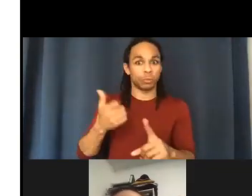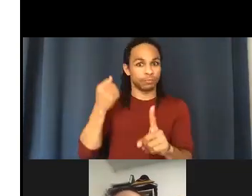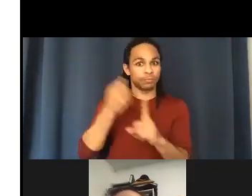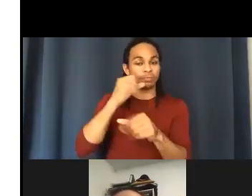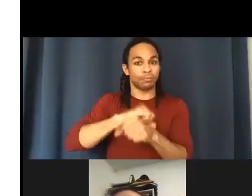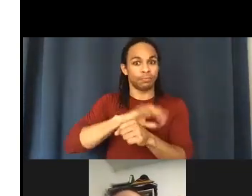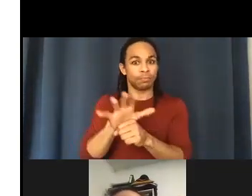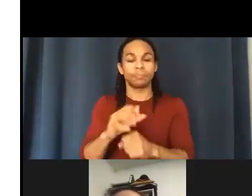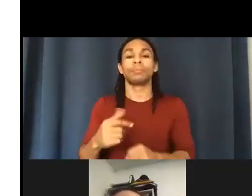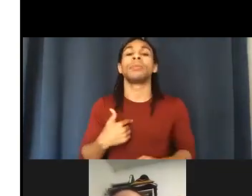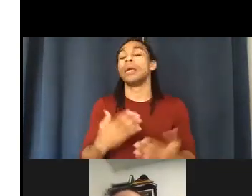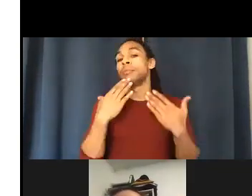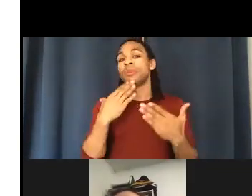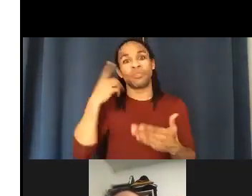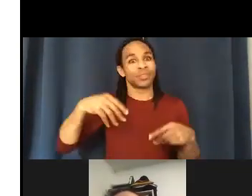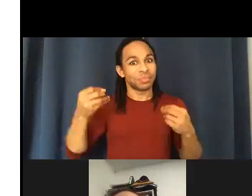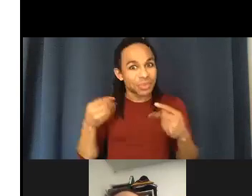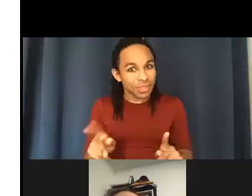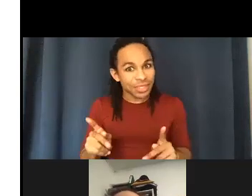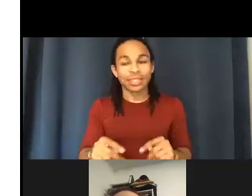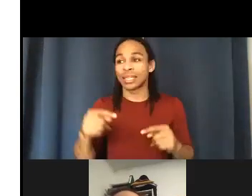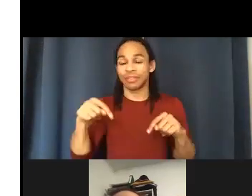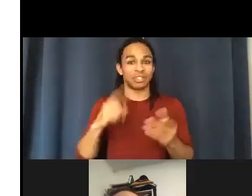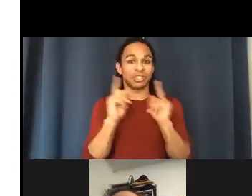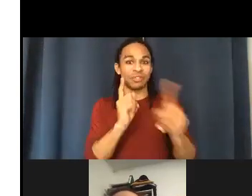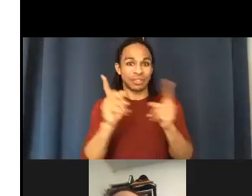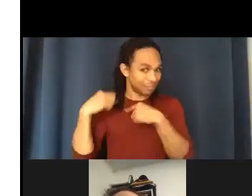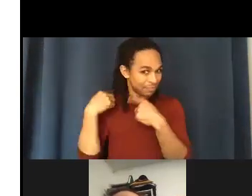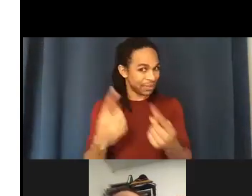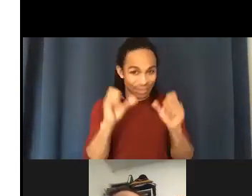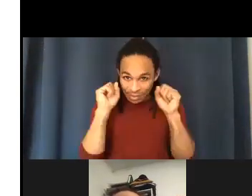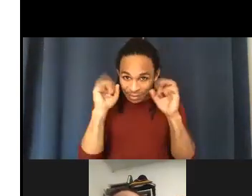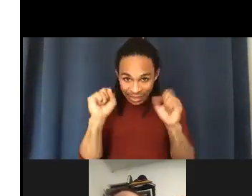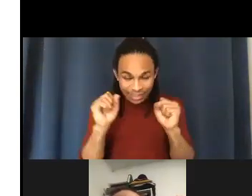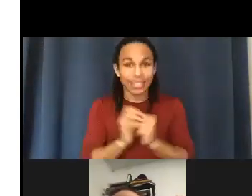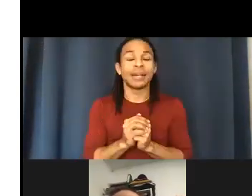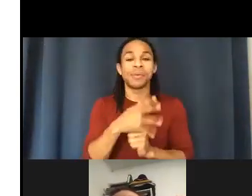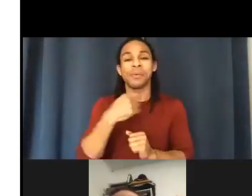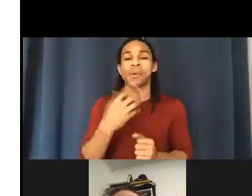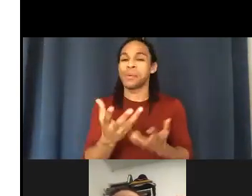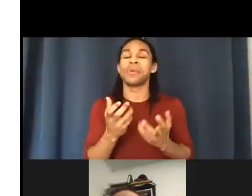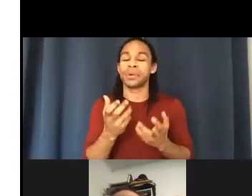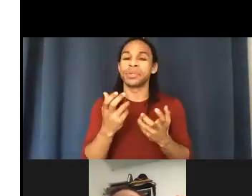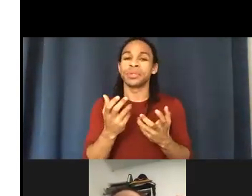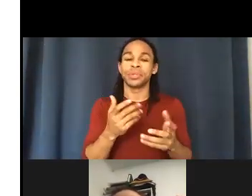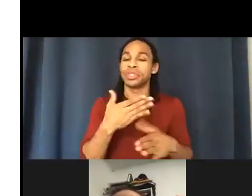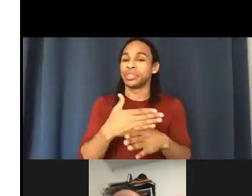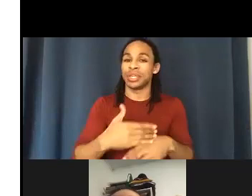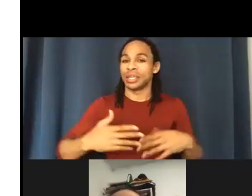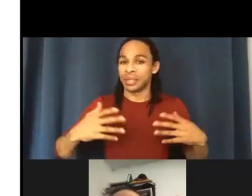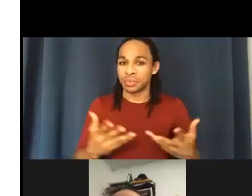All these presentations have been amazing. The thing that I wanted to share is that beyond the number of